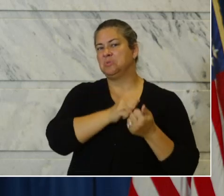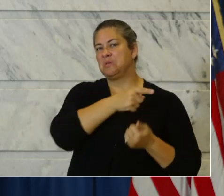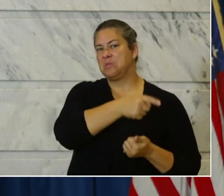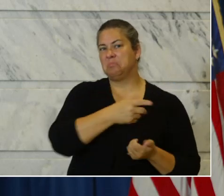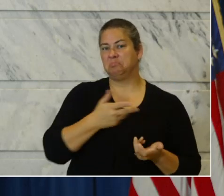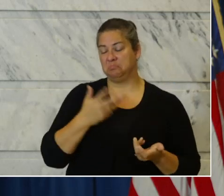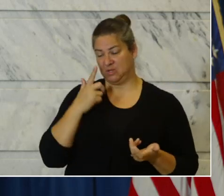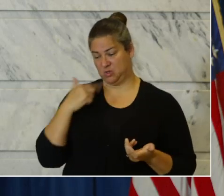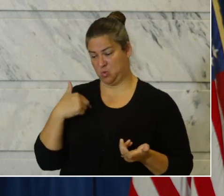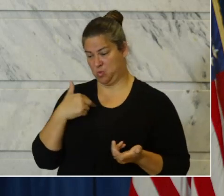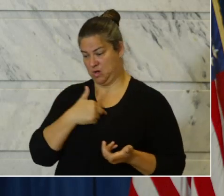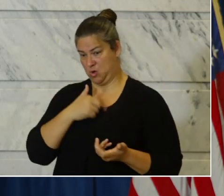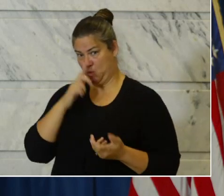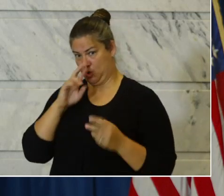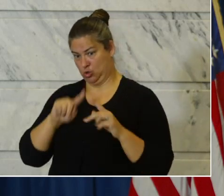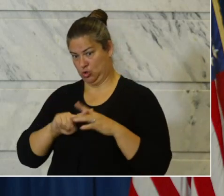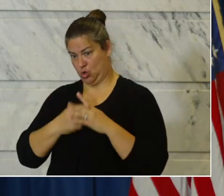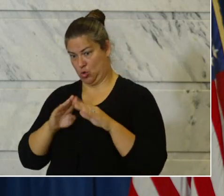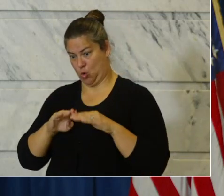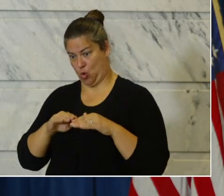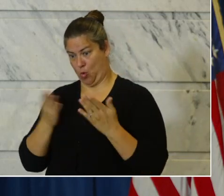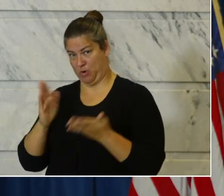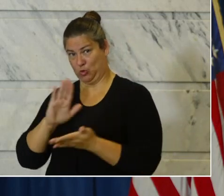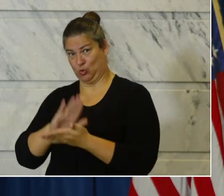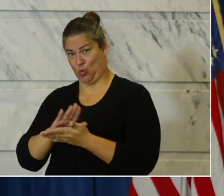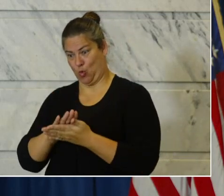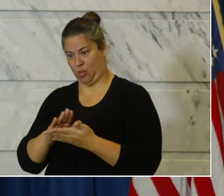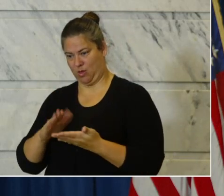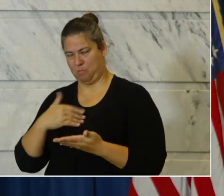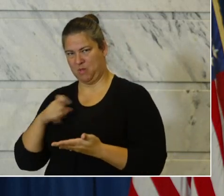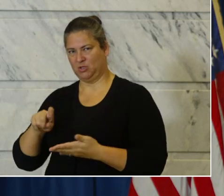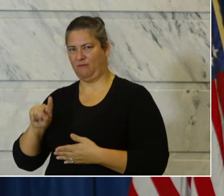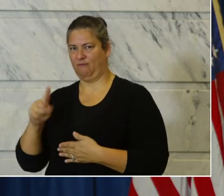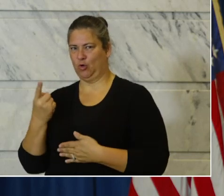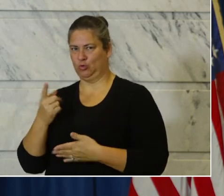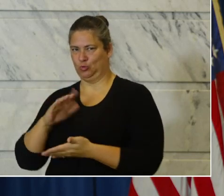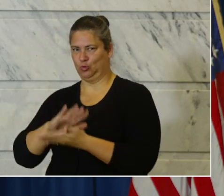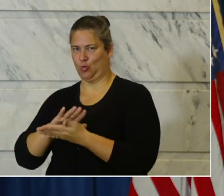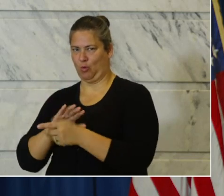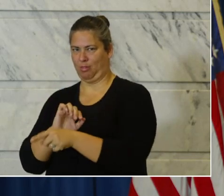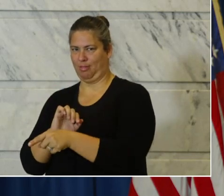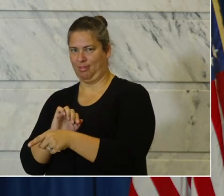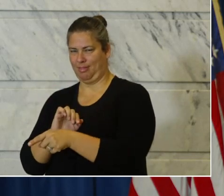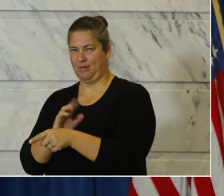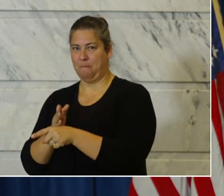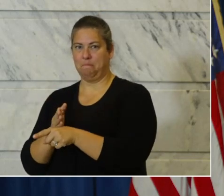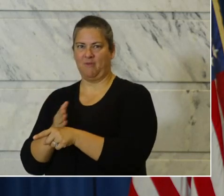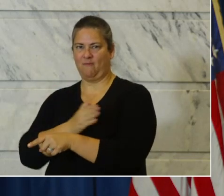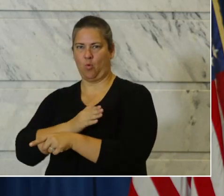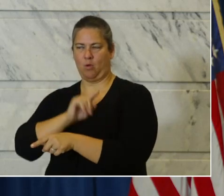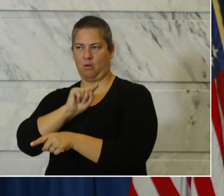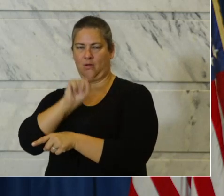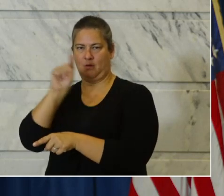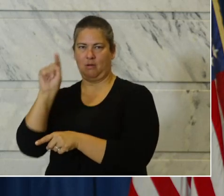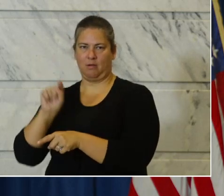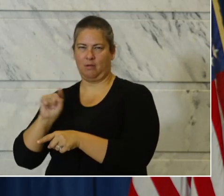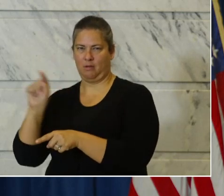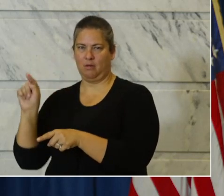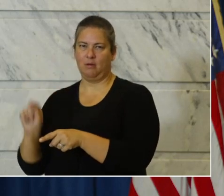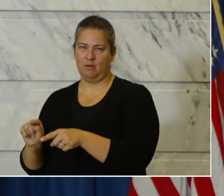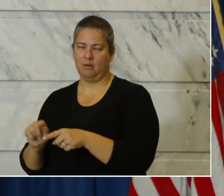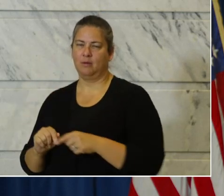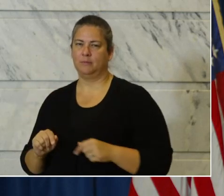just about to start opening schools, we've got to get that done first before we consider any other